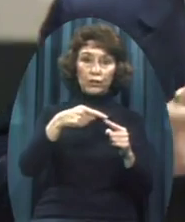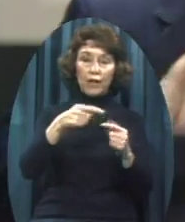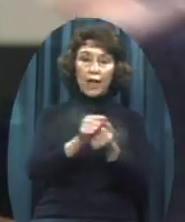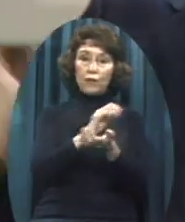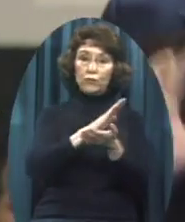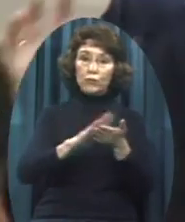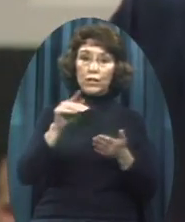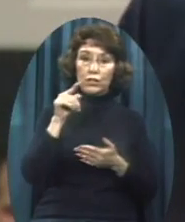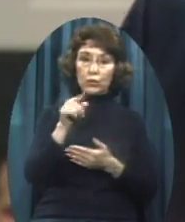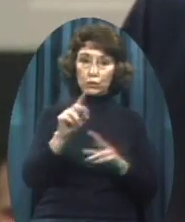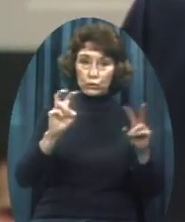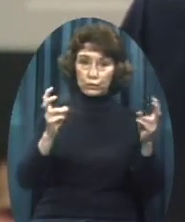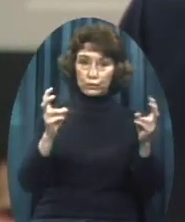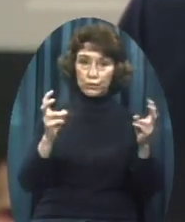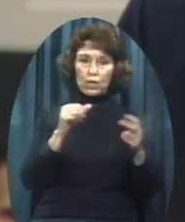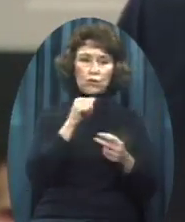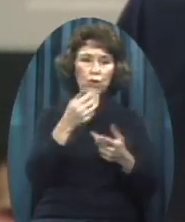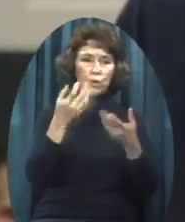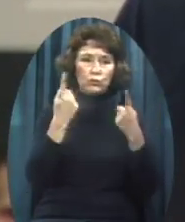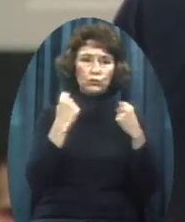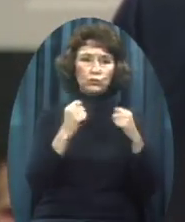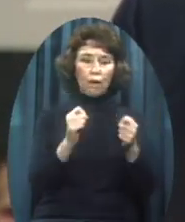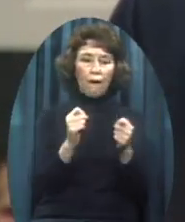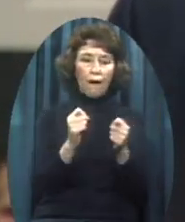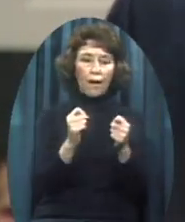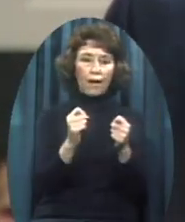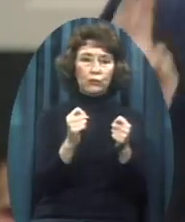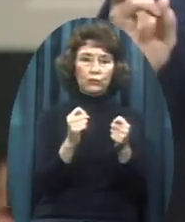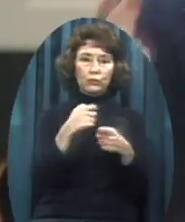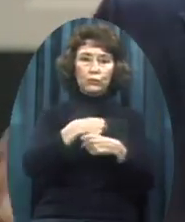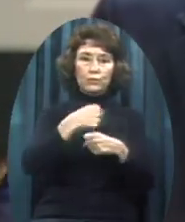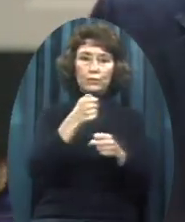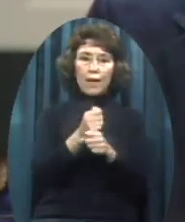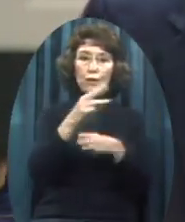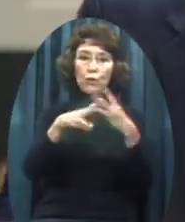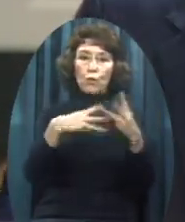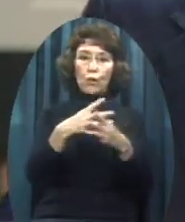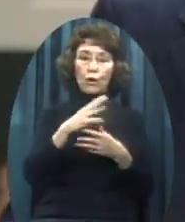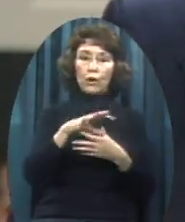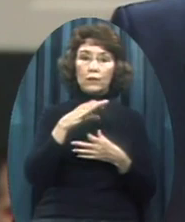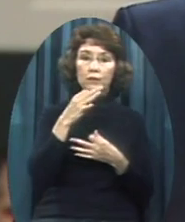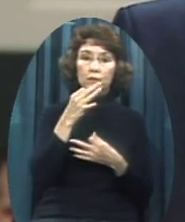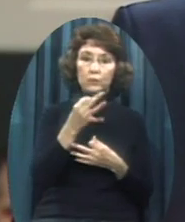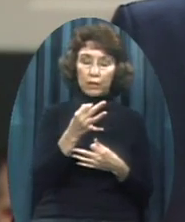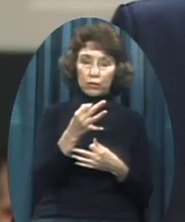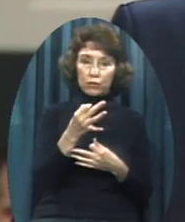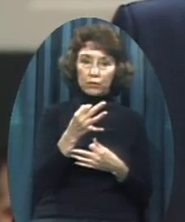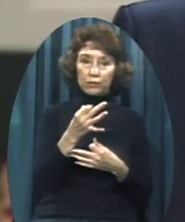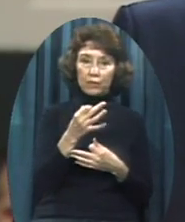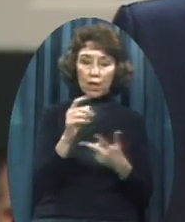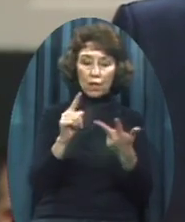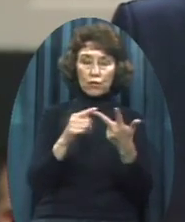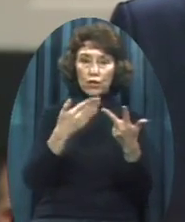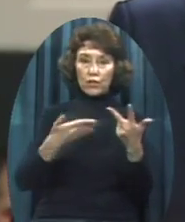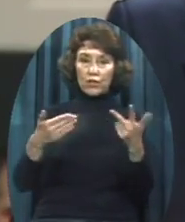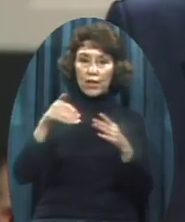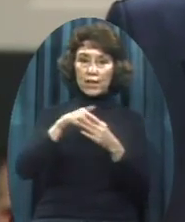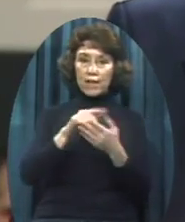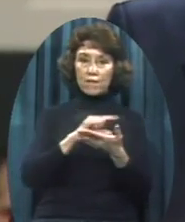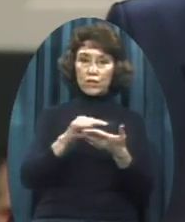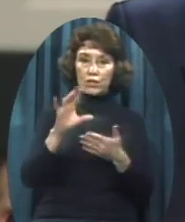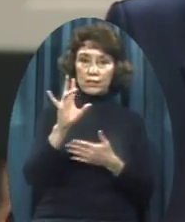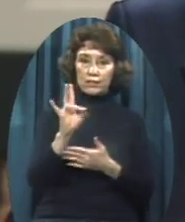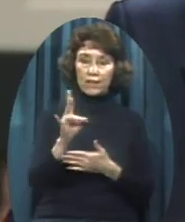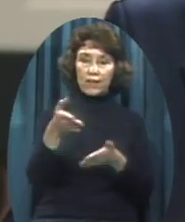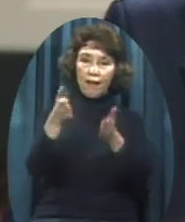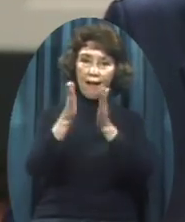try to spiritualize the world. The third thing is found in verse 7 and following. Ask, it